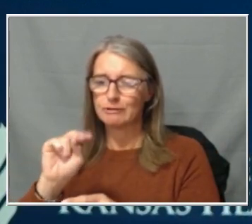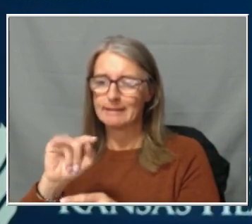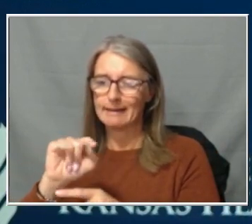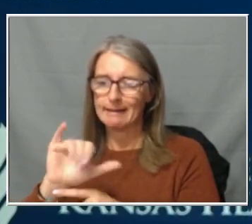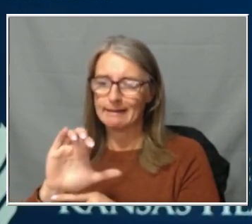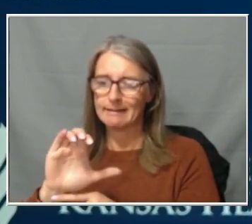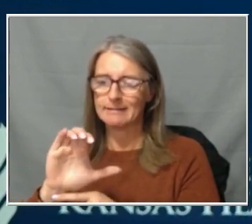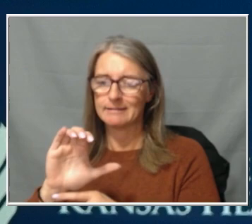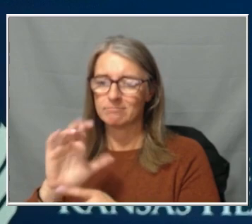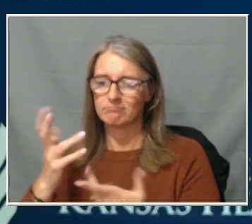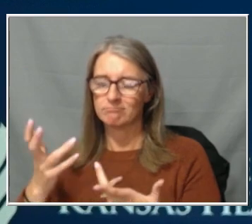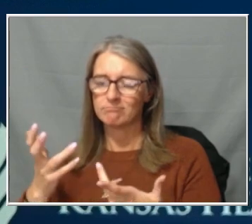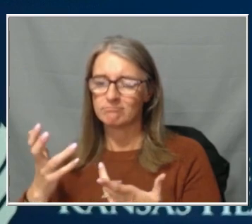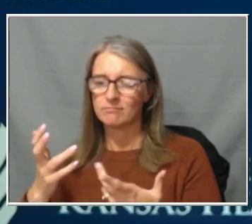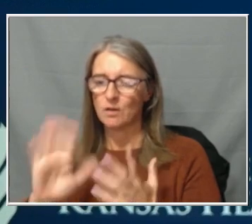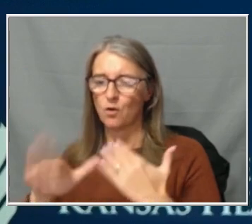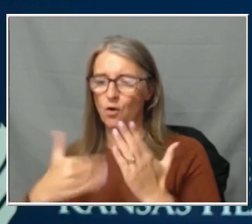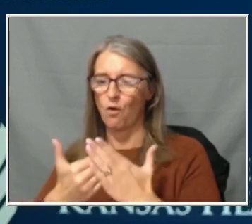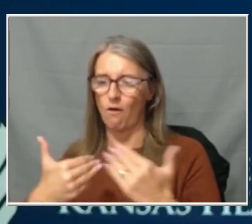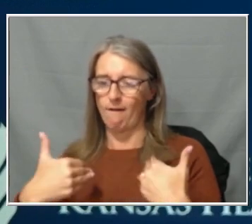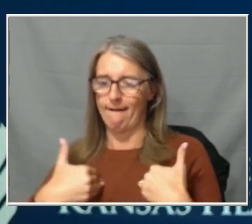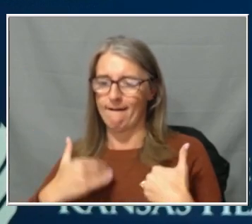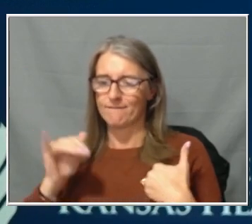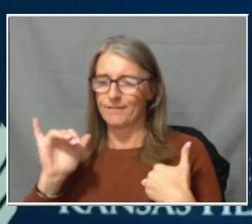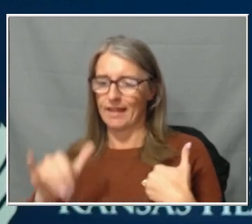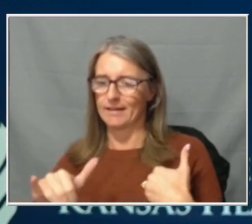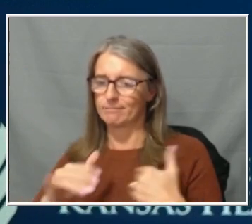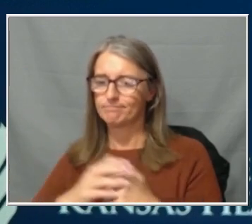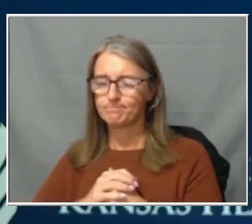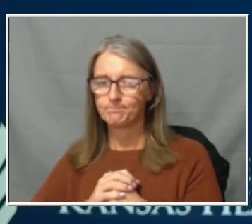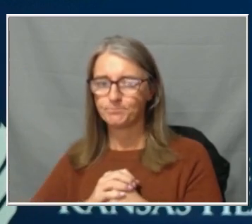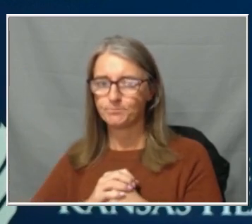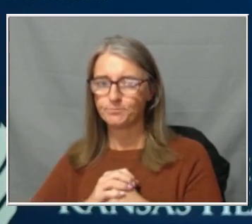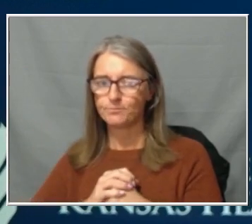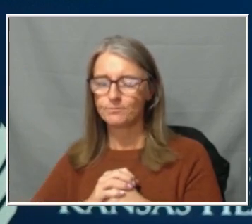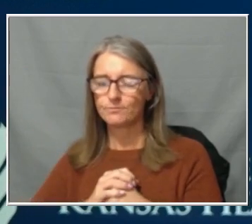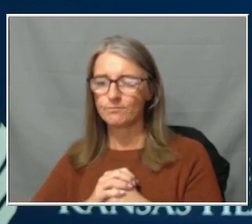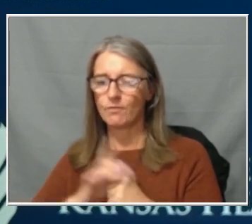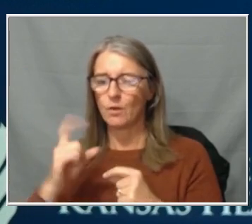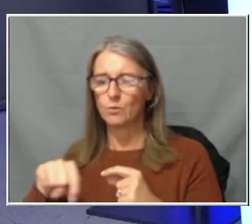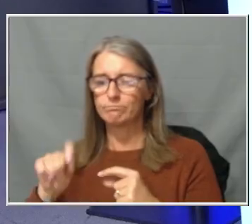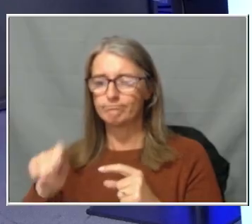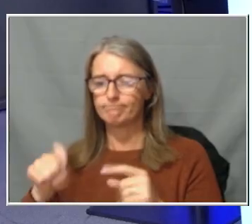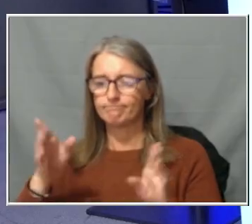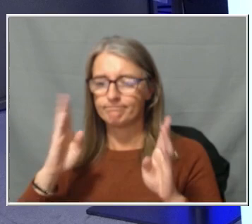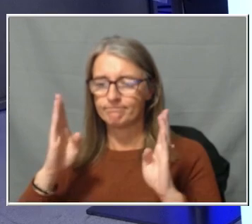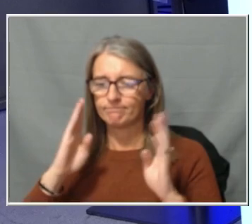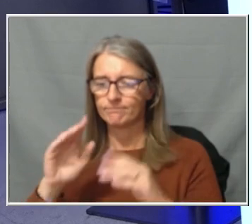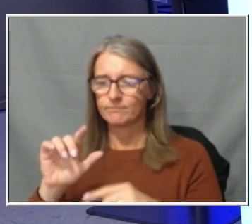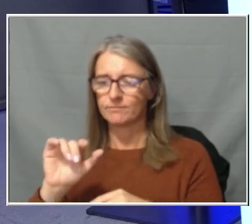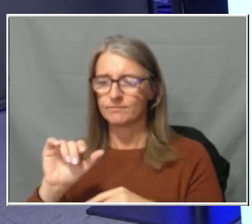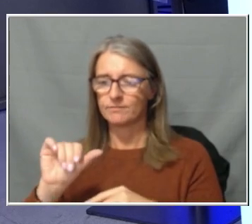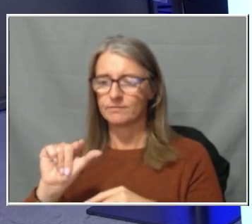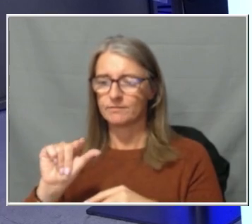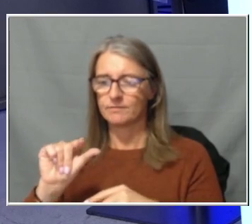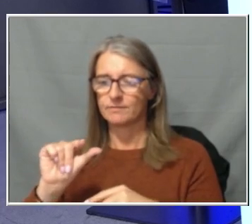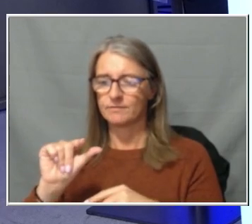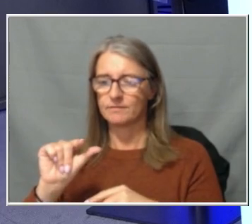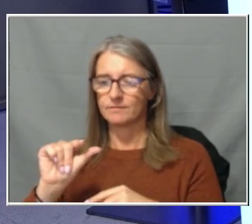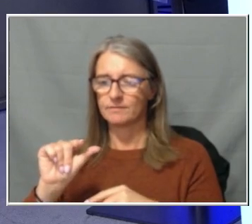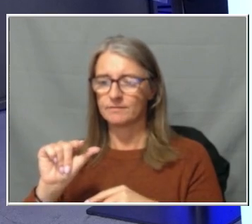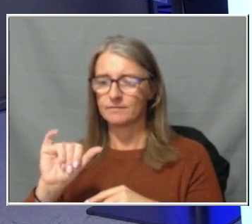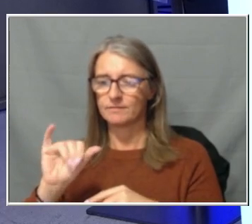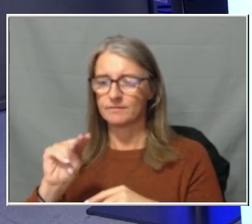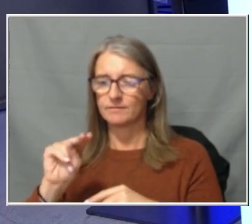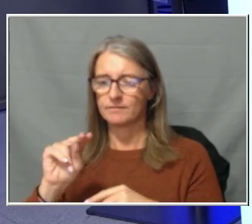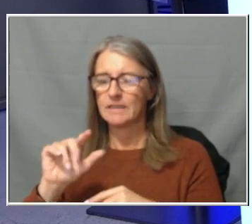where we're all have that that we have to pay attention to. Jean wants to know, any ointments that can activate the immune